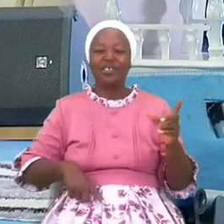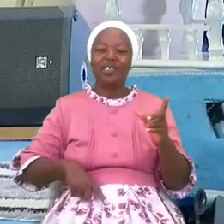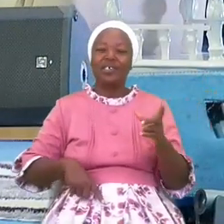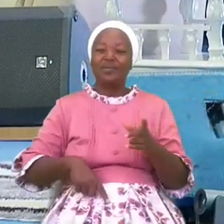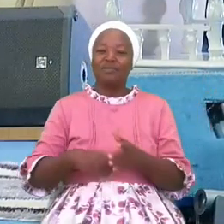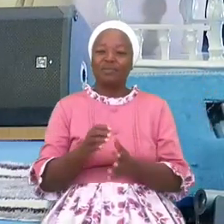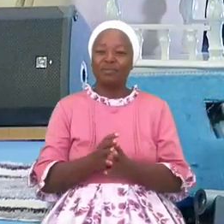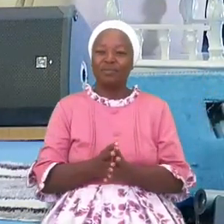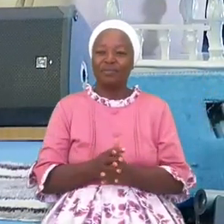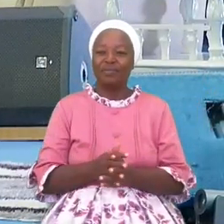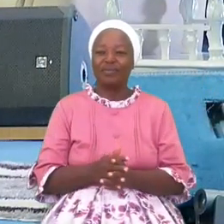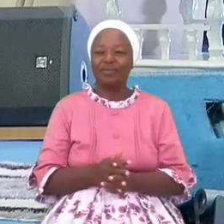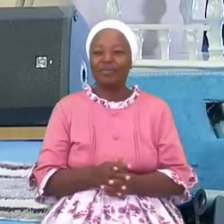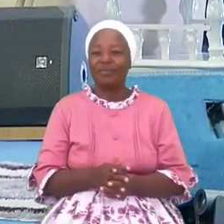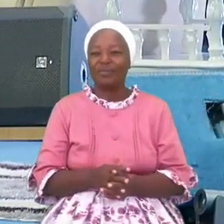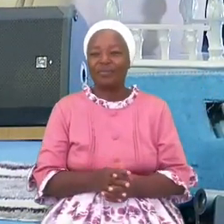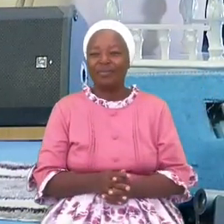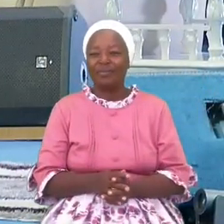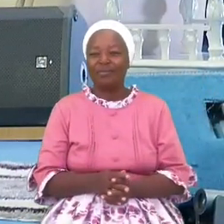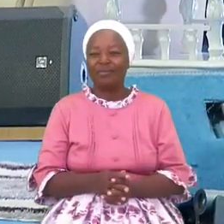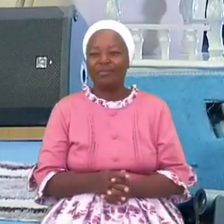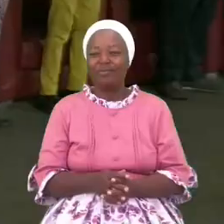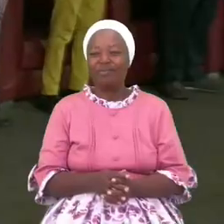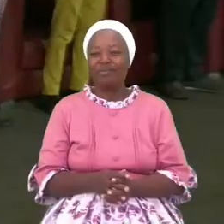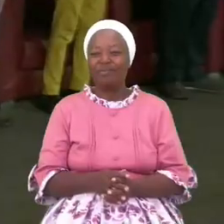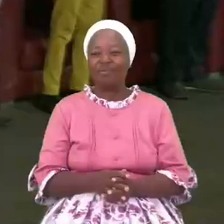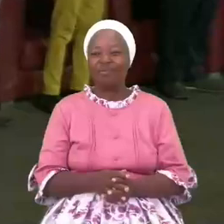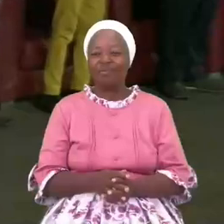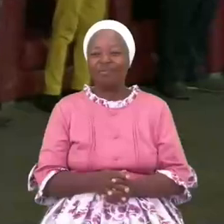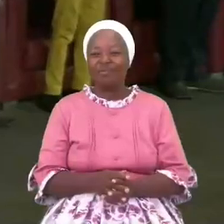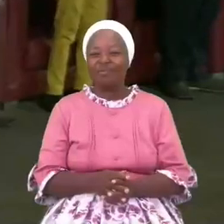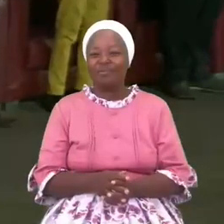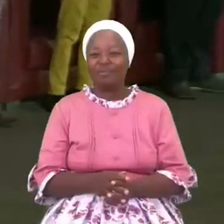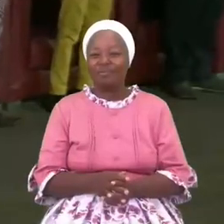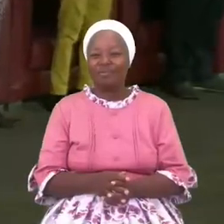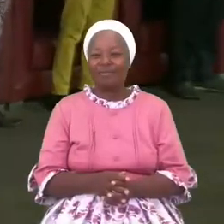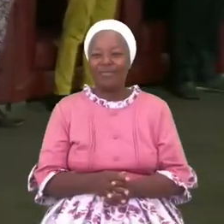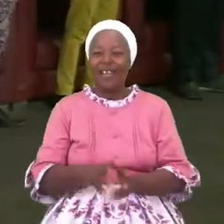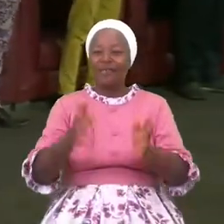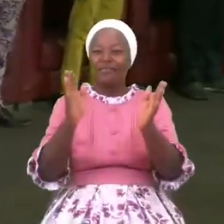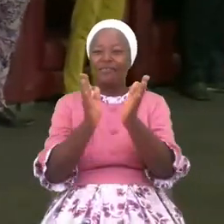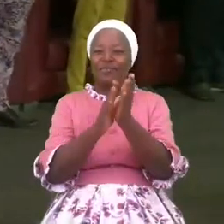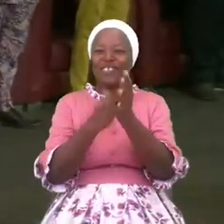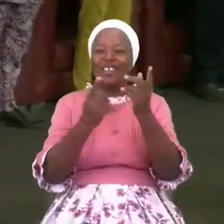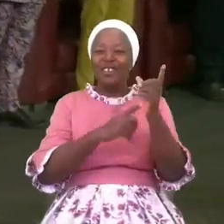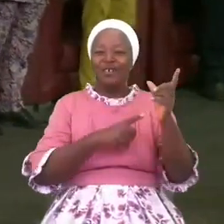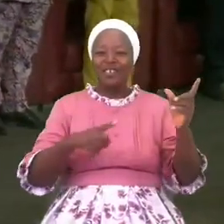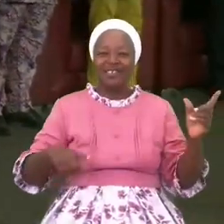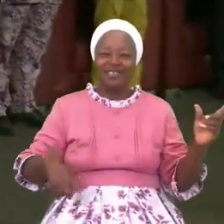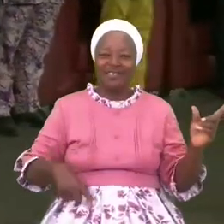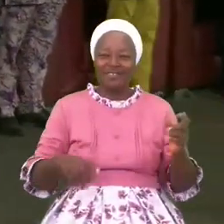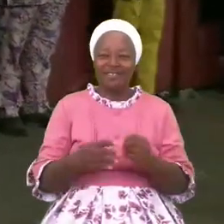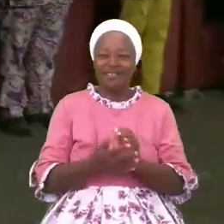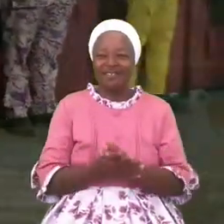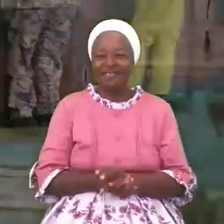Thank you, Pastor. Praise the Lord. If you know that tonight is your